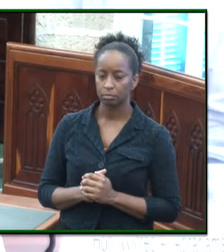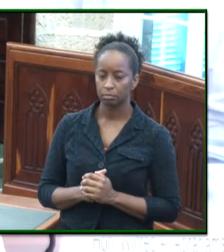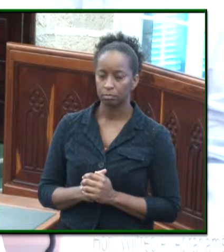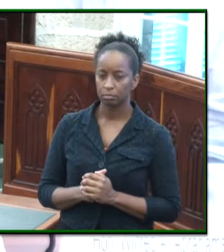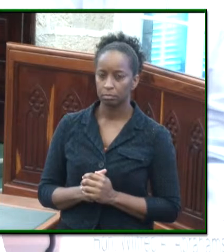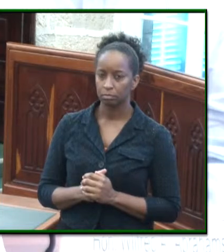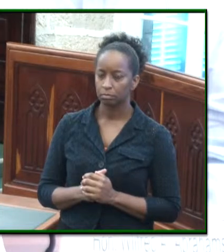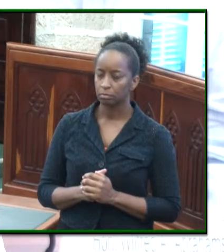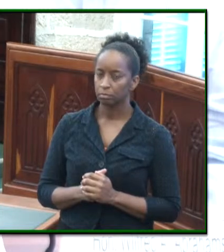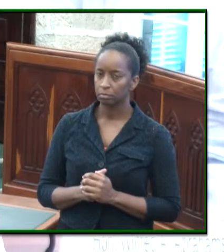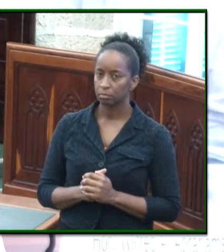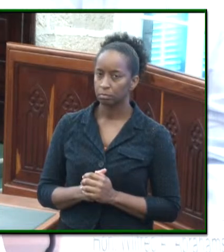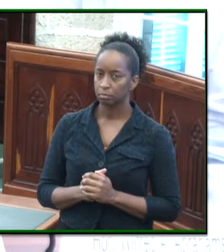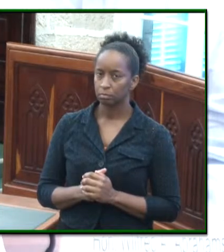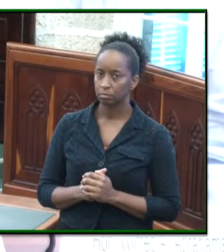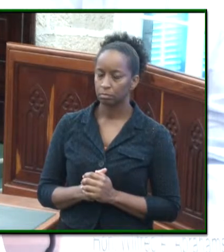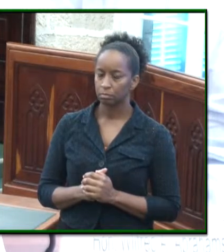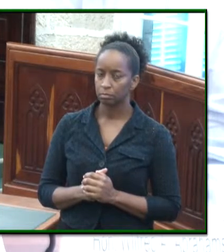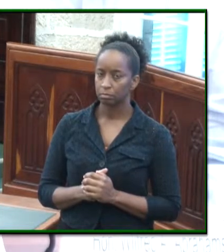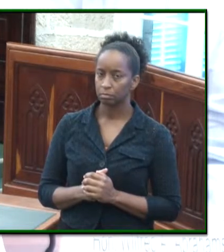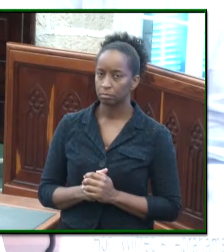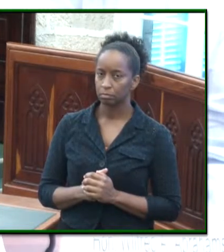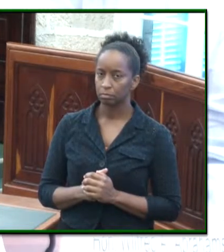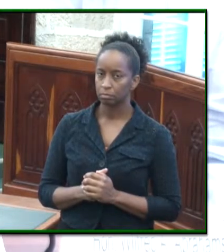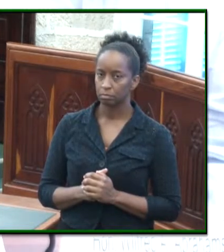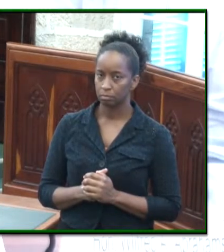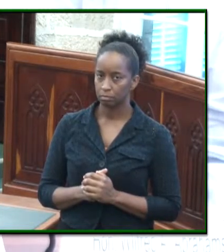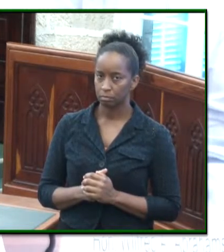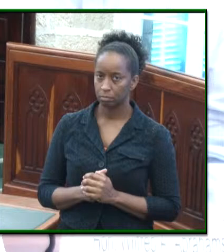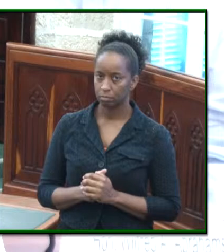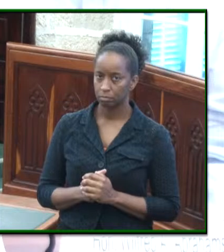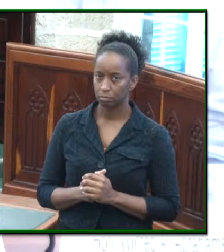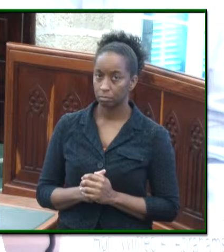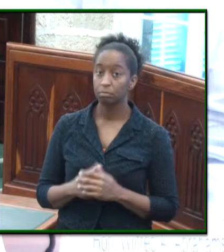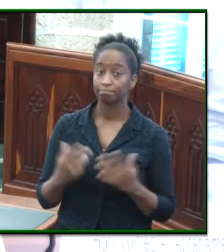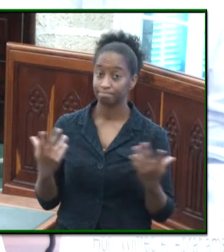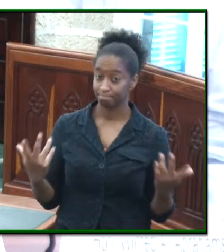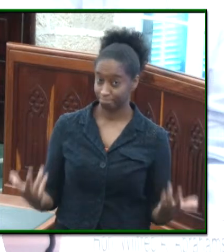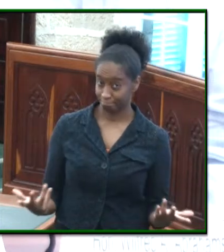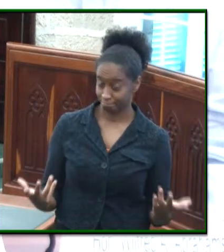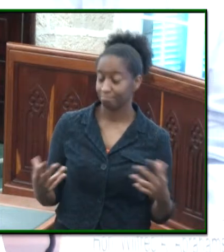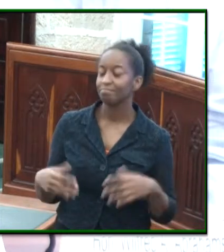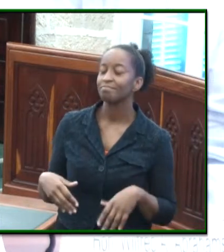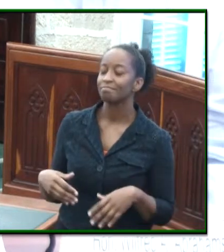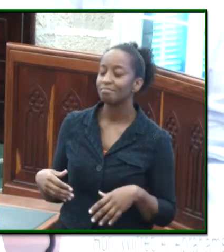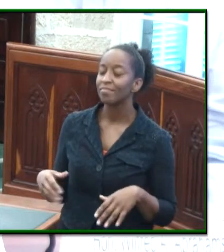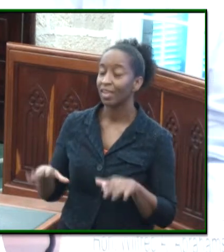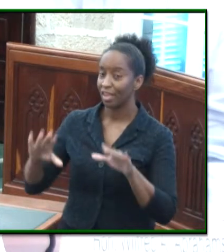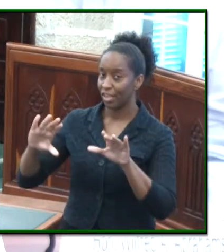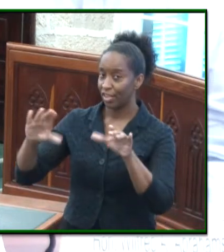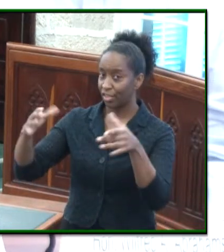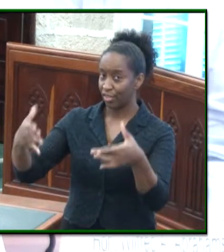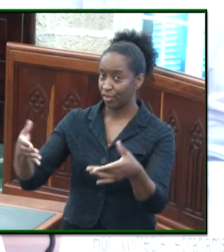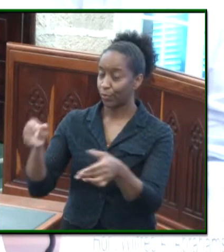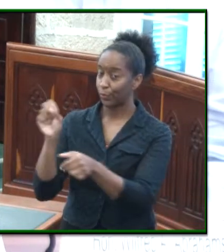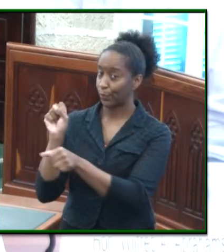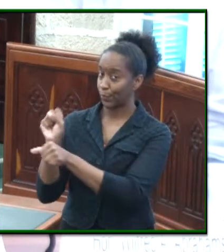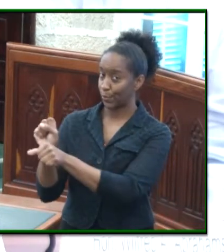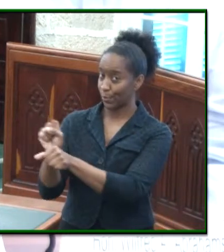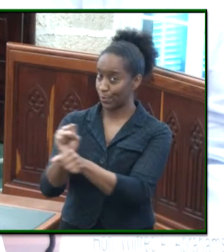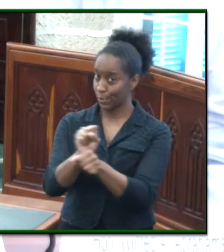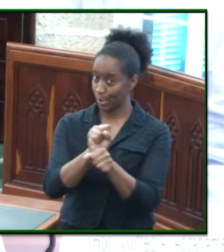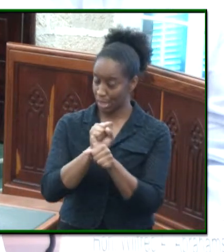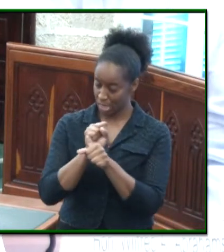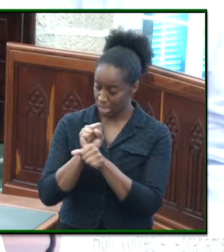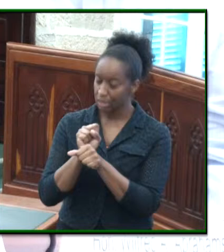do not dare to follow will be led astray by those who have their agendas in seeking to mislead the country.